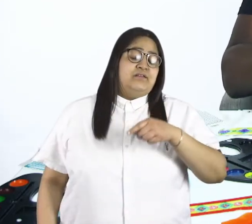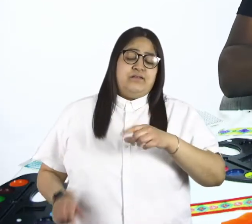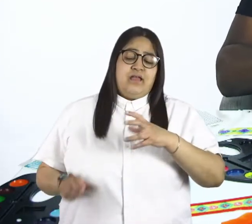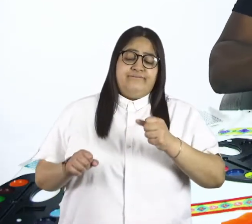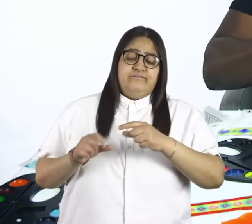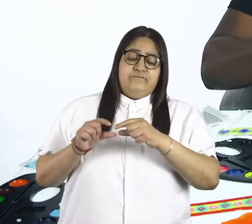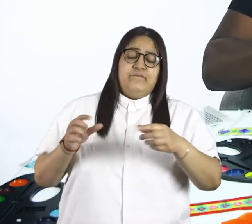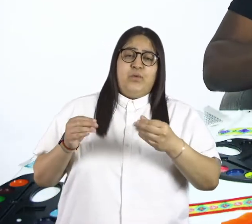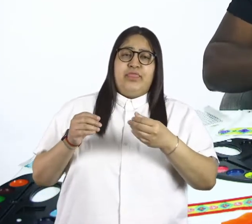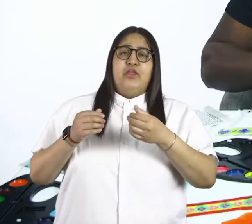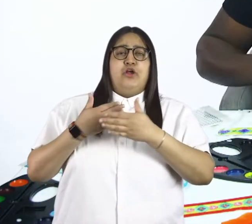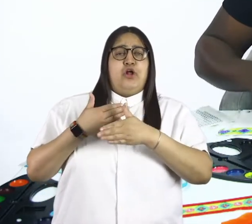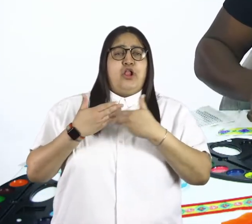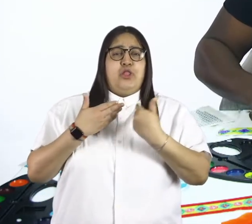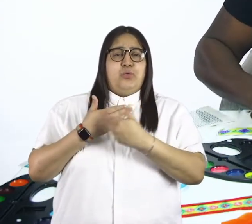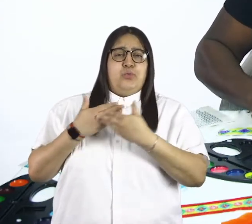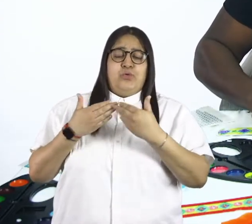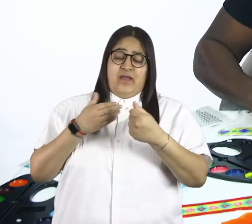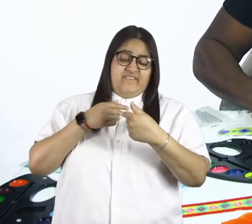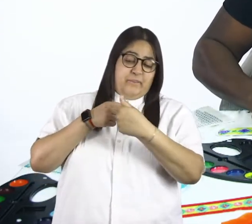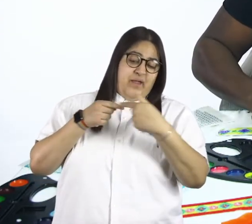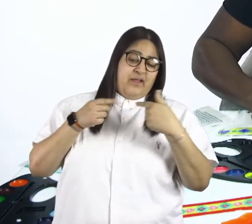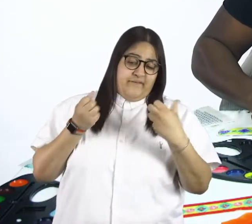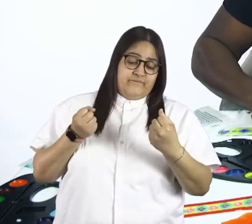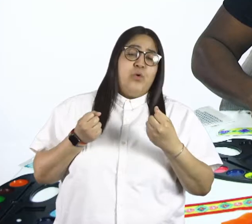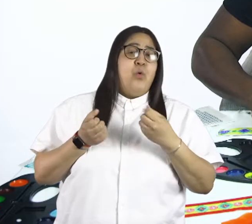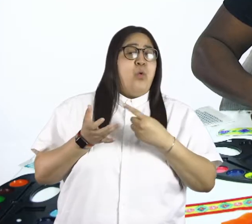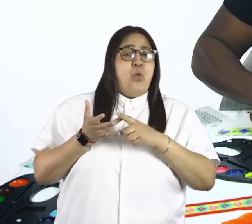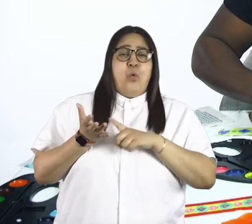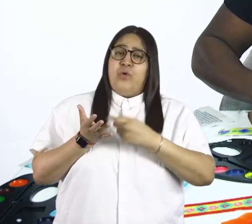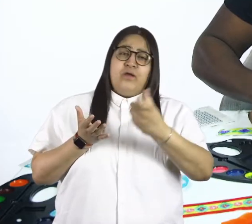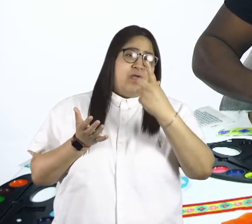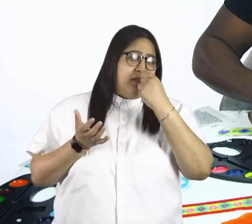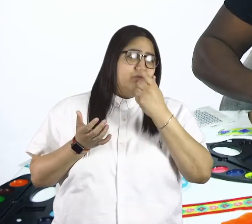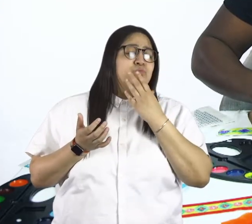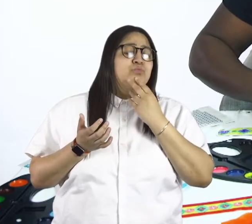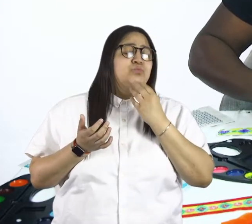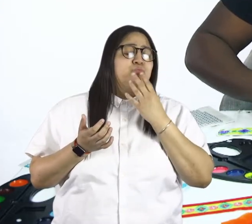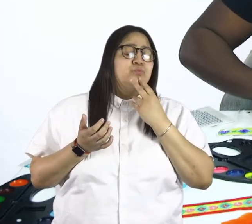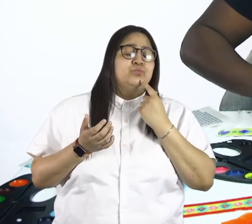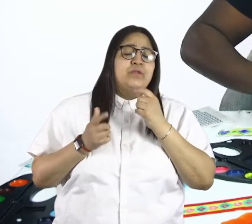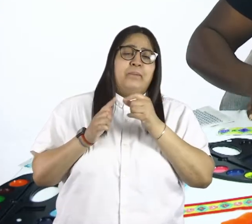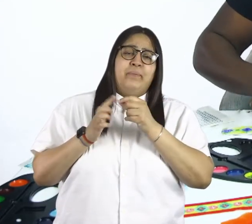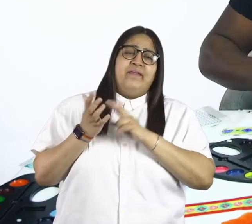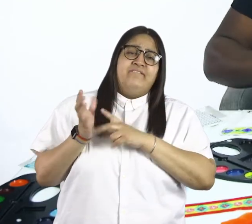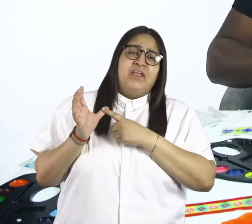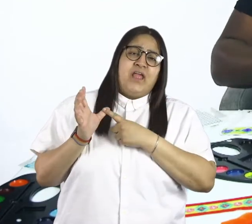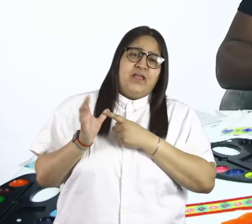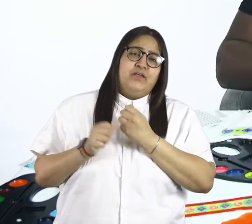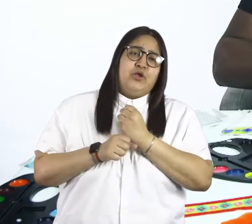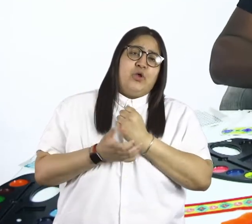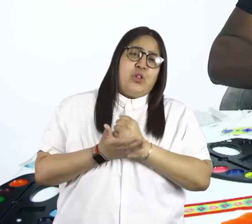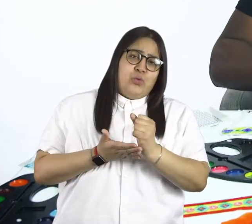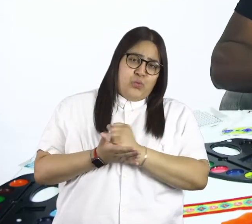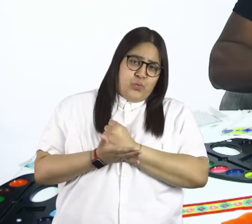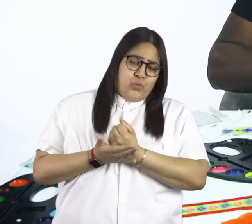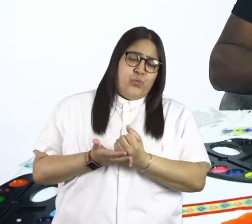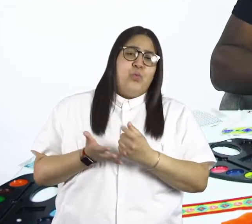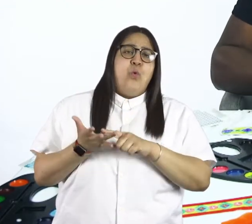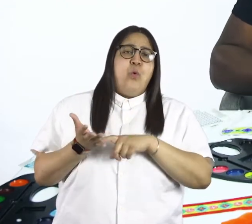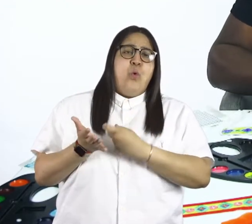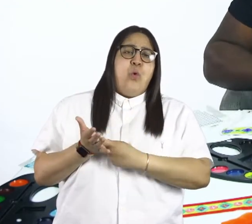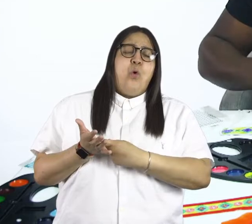them as well. Or you have hot fix ones, but they require like an iron. But we don't need to